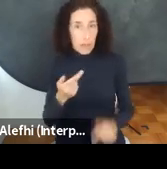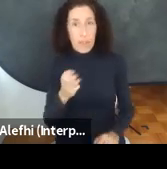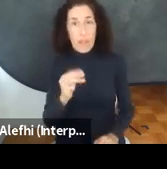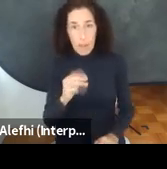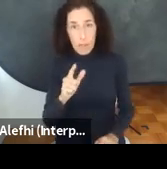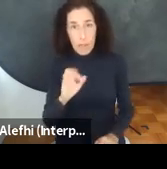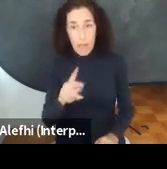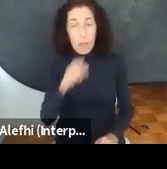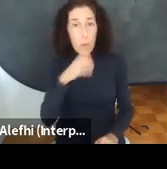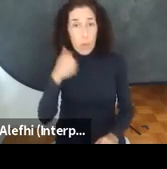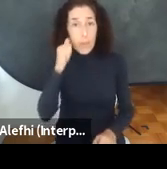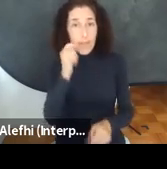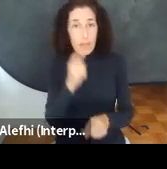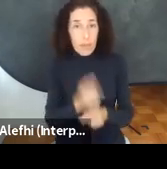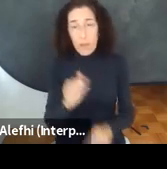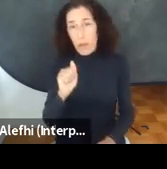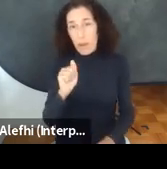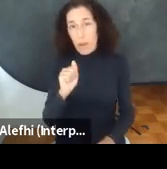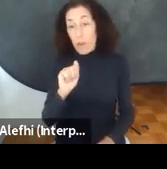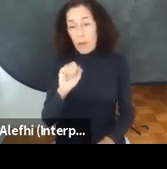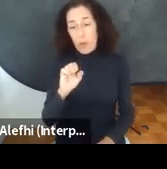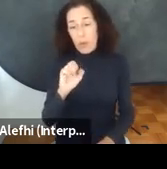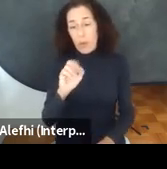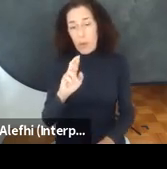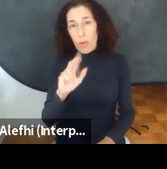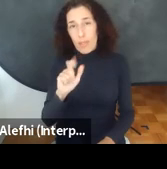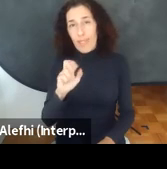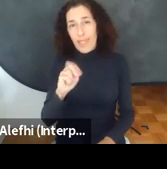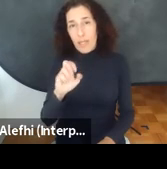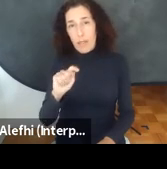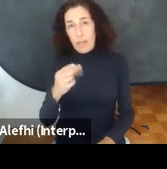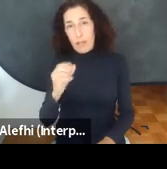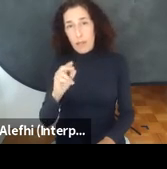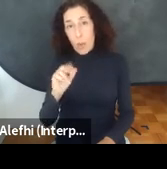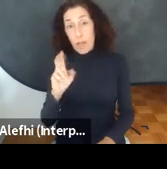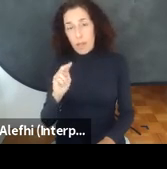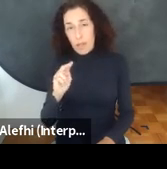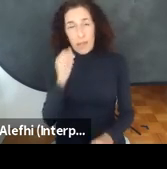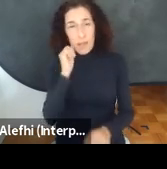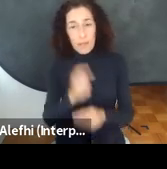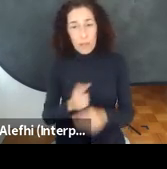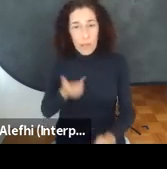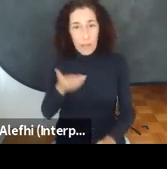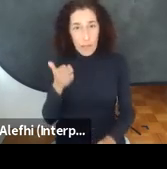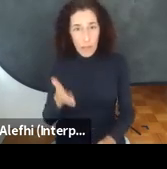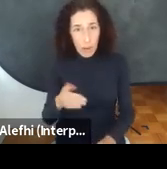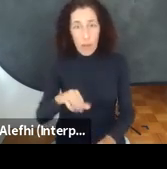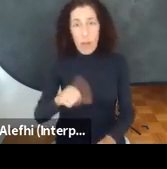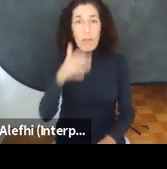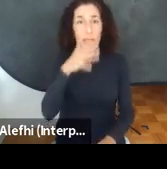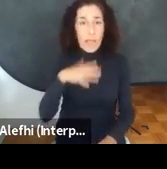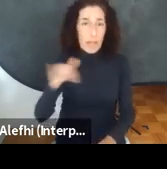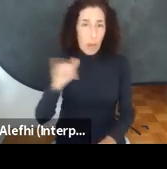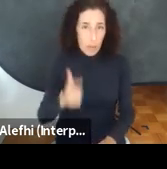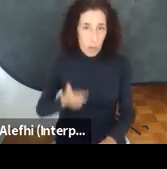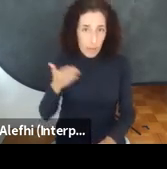named Earlene Thornton. Mm-hmm. And Earlene lived down there, and along with some of the other ladies. Unfortunately, she passed